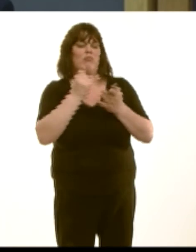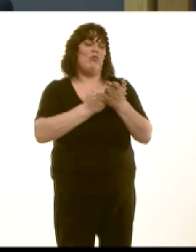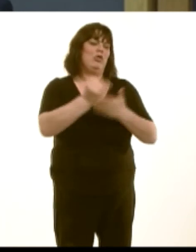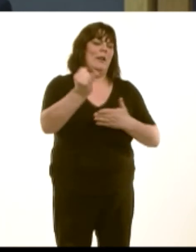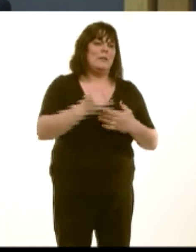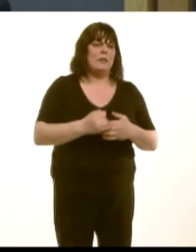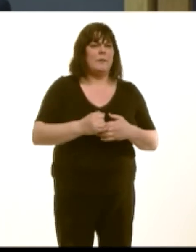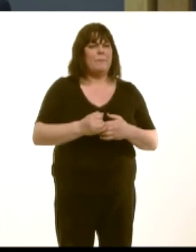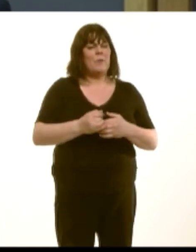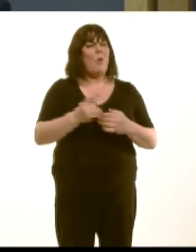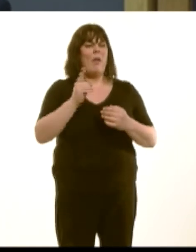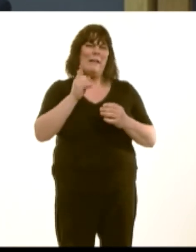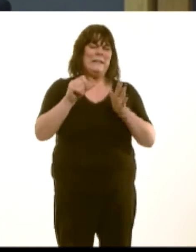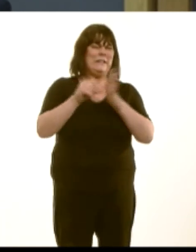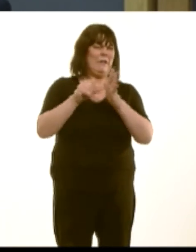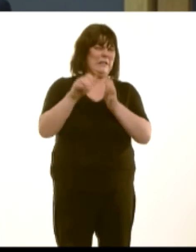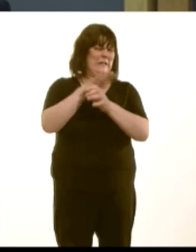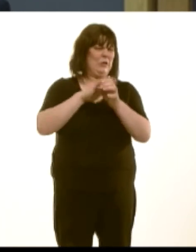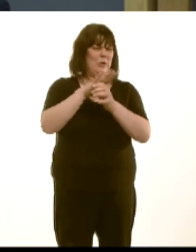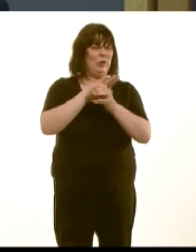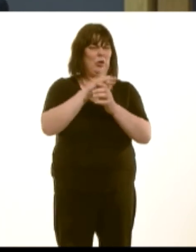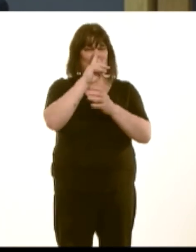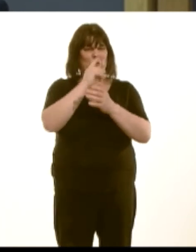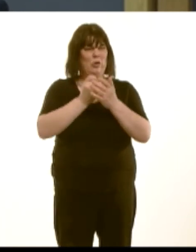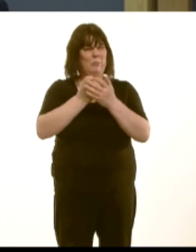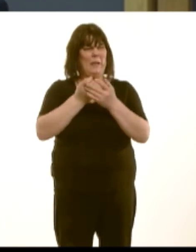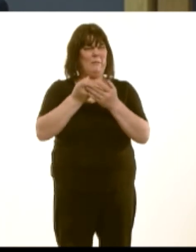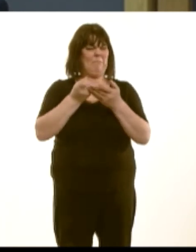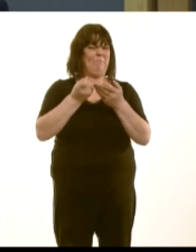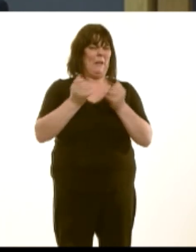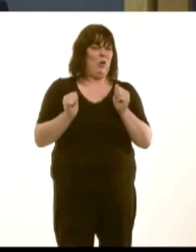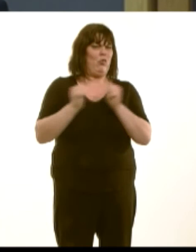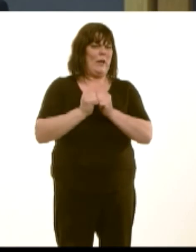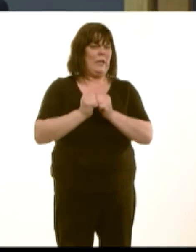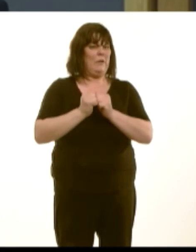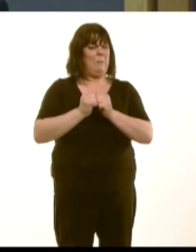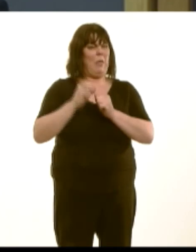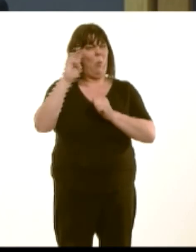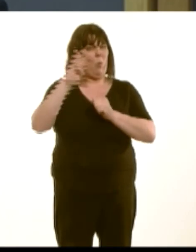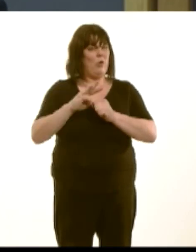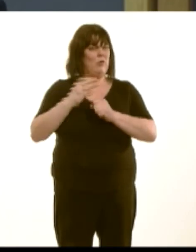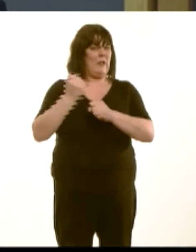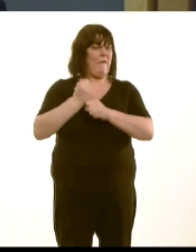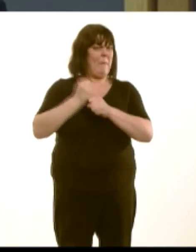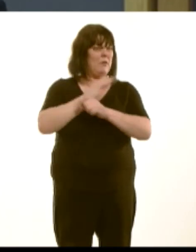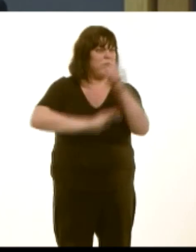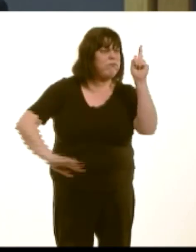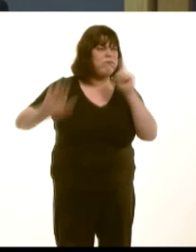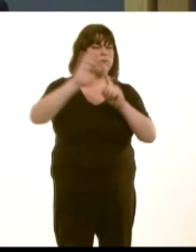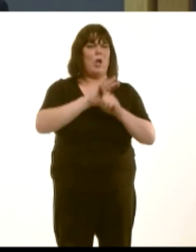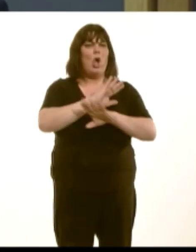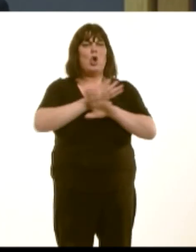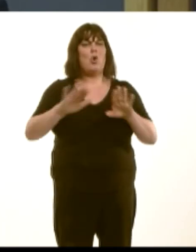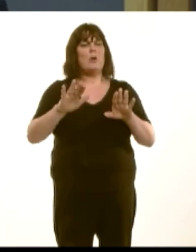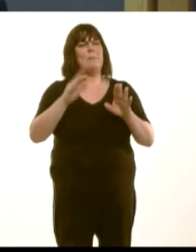this be dealt with at an all-Wales level rather than being left to the whim, or rather not at a whim, but